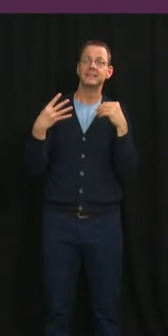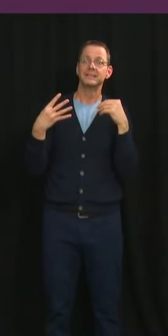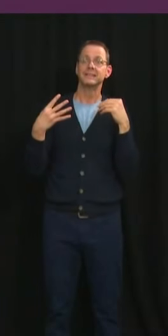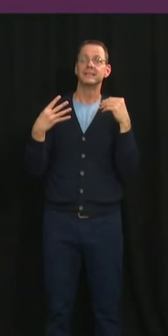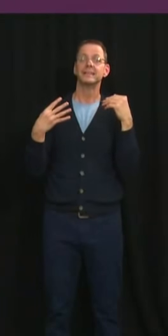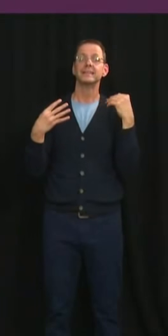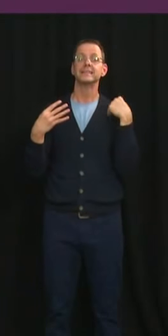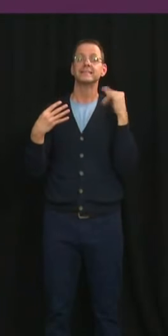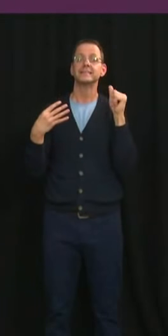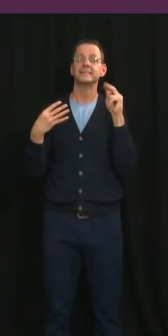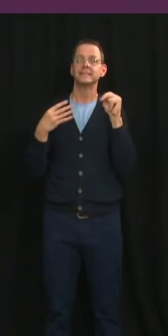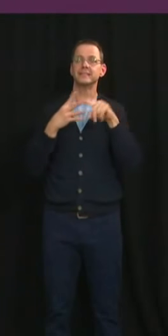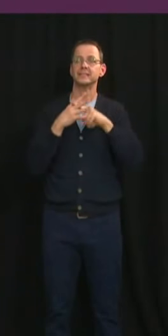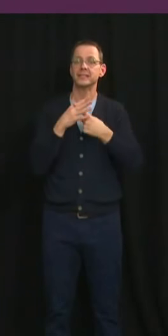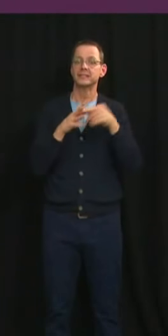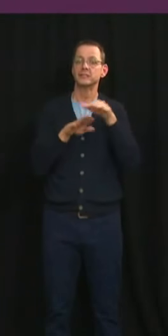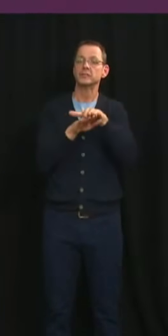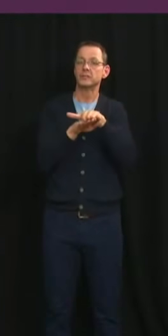hospital capacity,